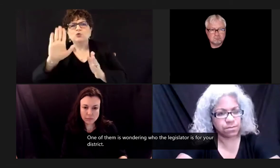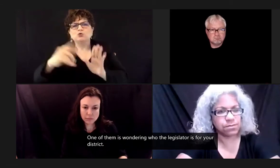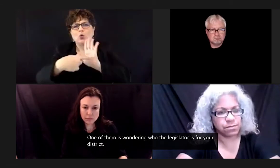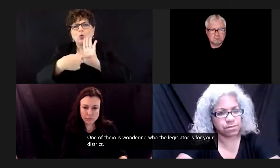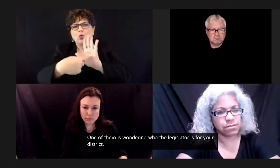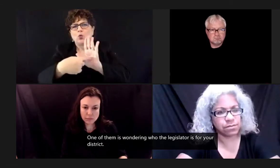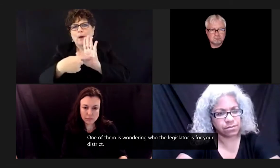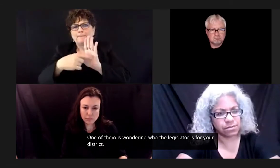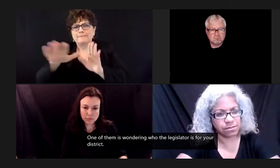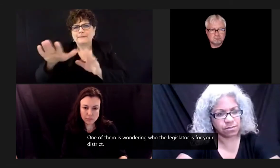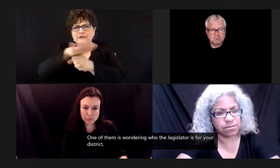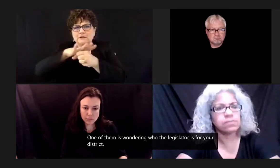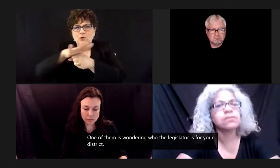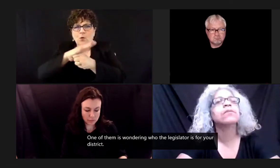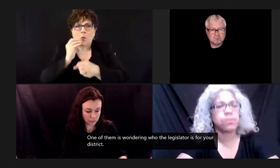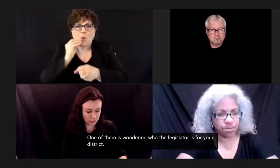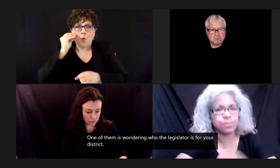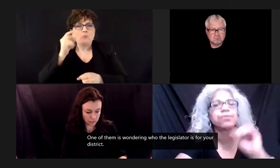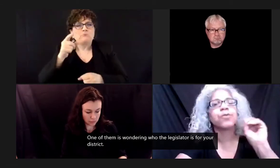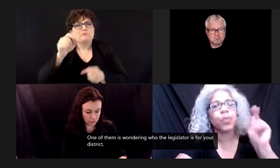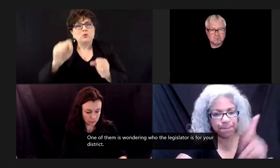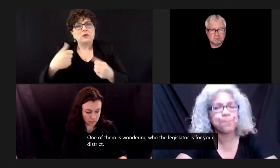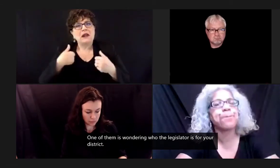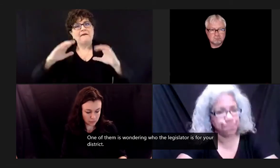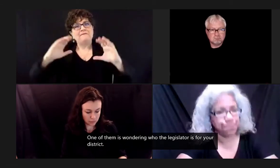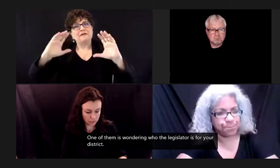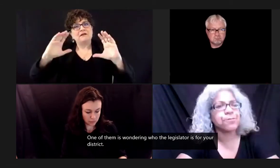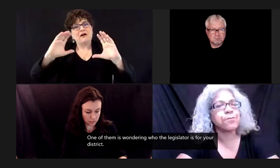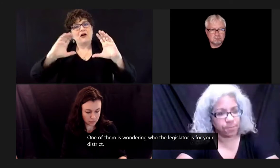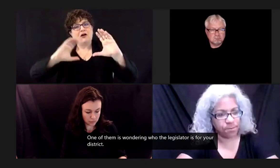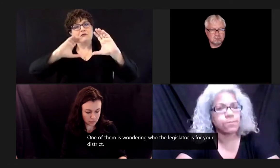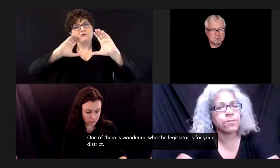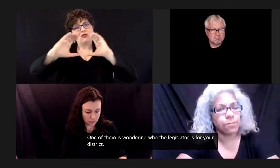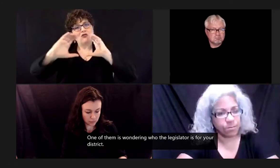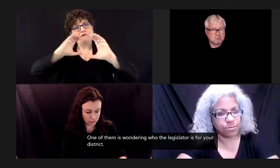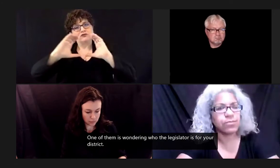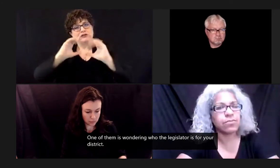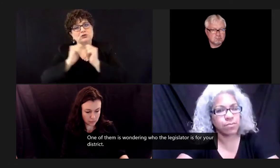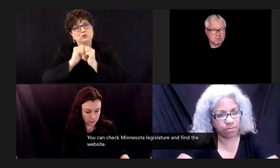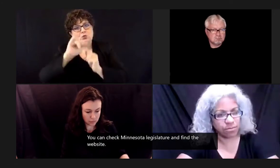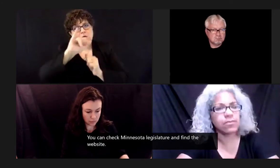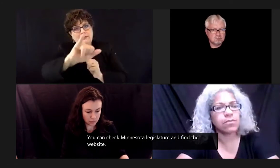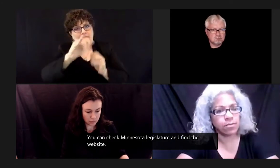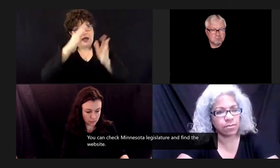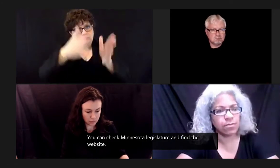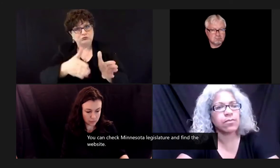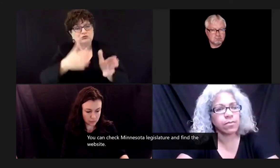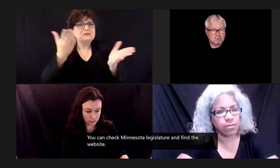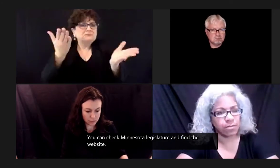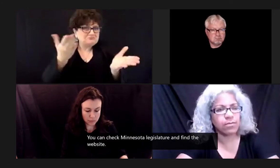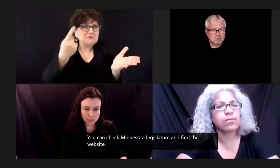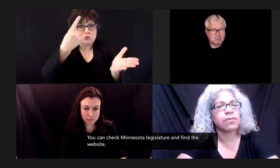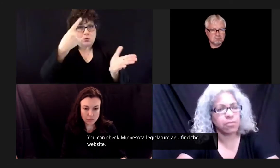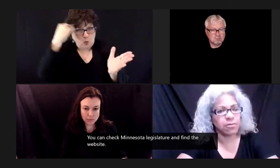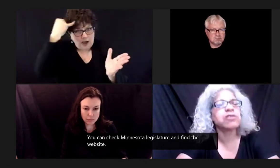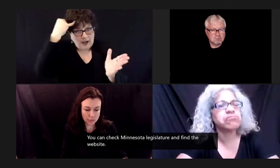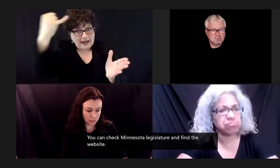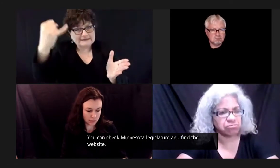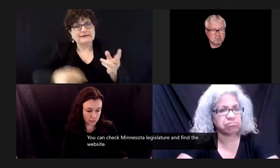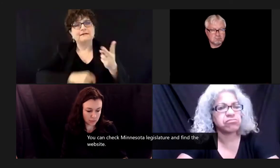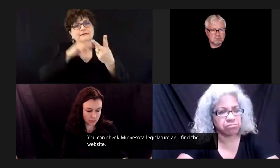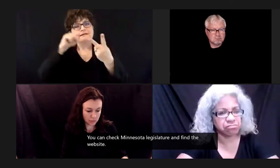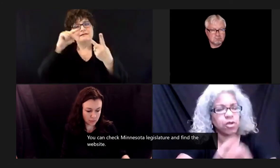and find their website. On their website, you can find who is your